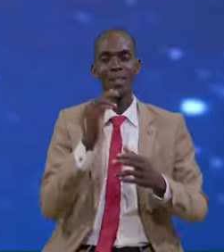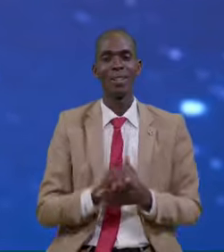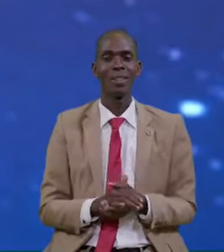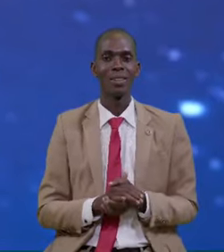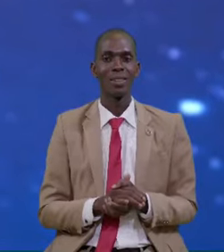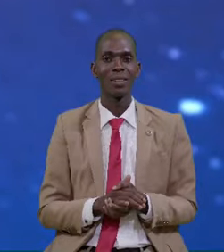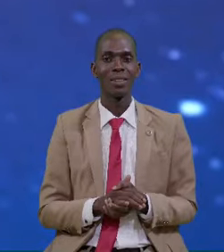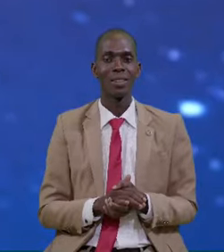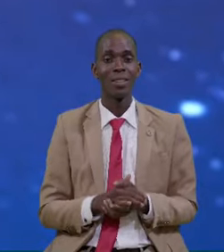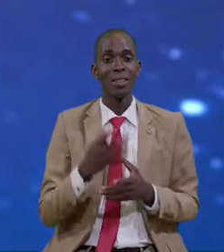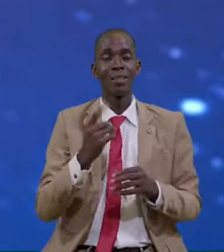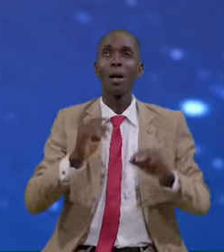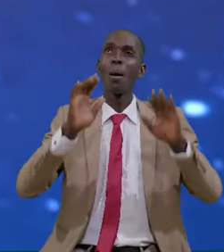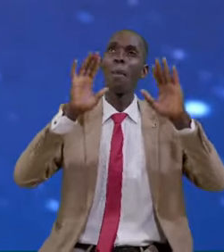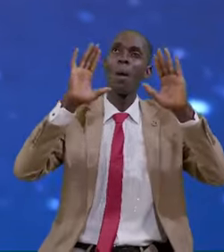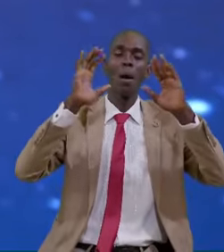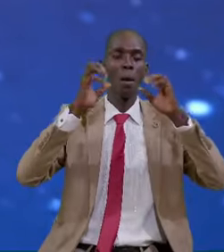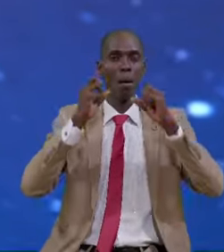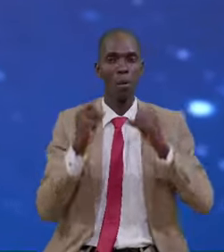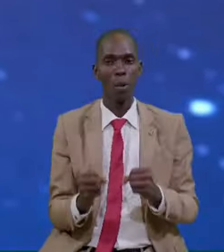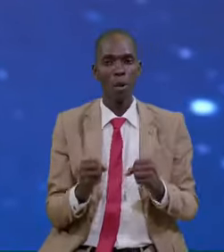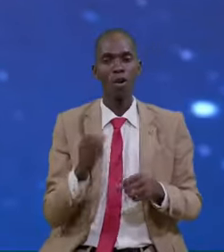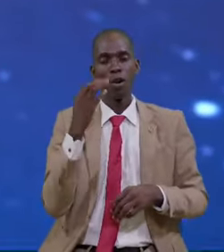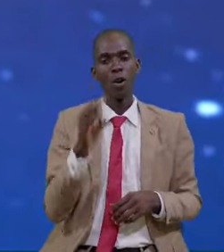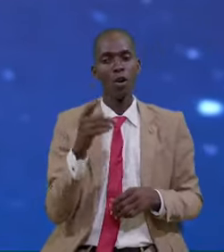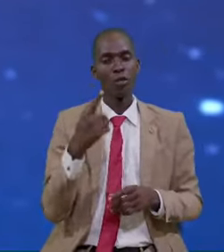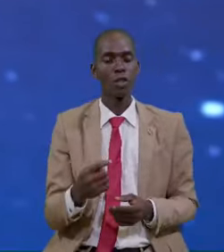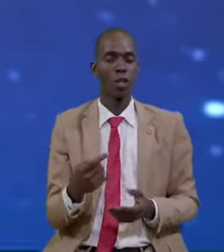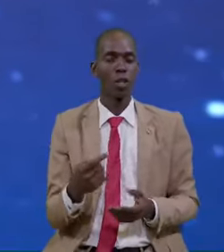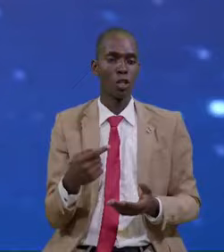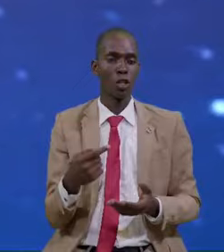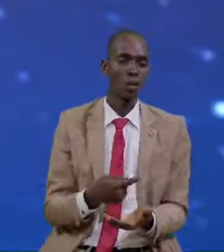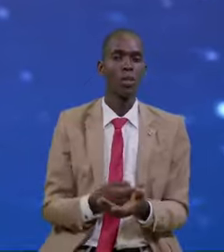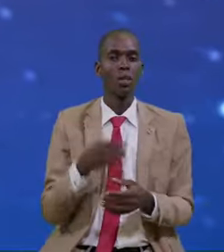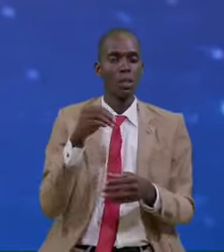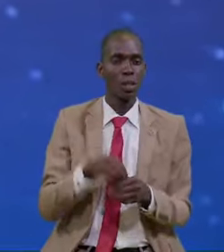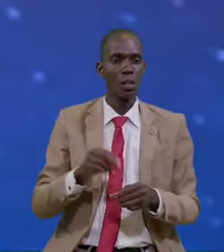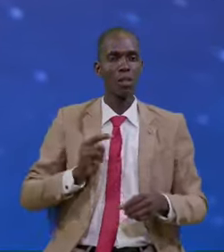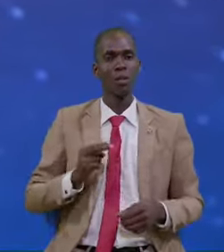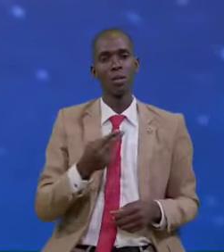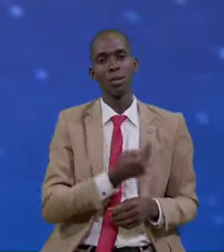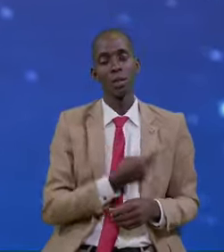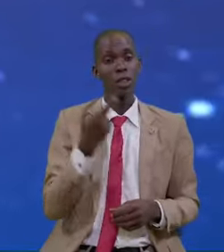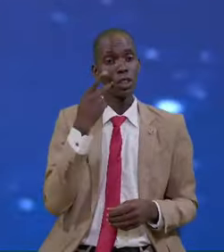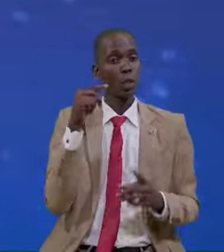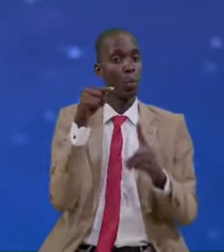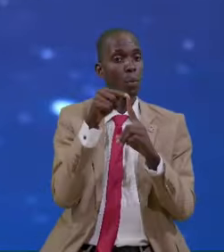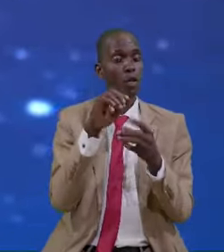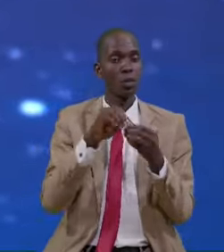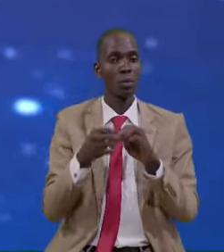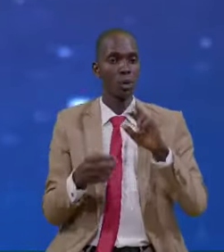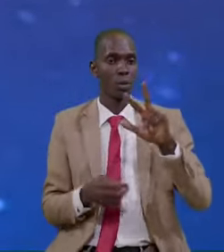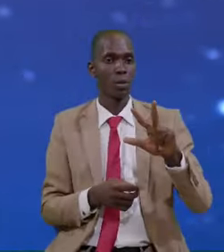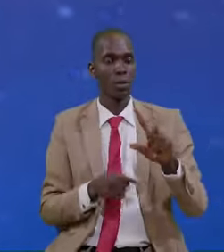The marvelous power of the gospel in us. Look at number three. Number three,